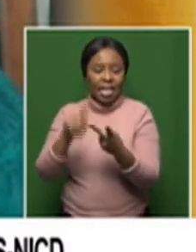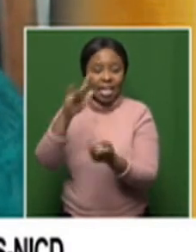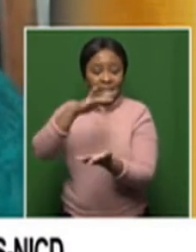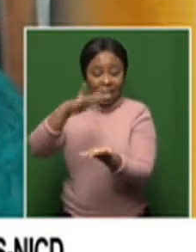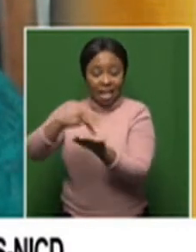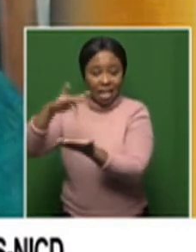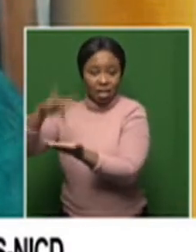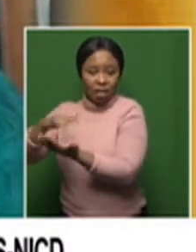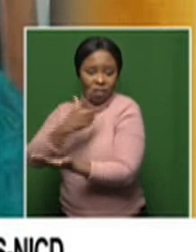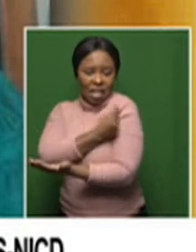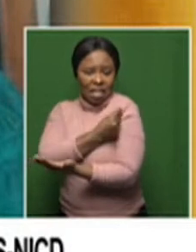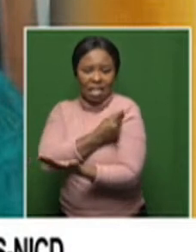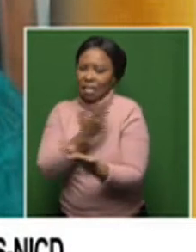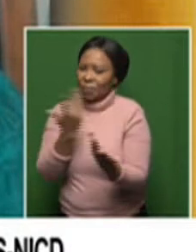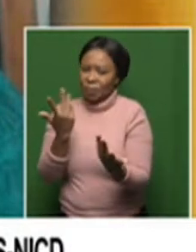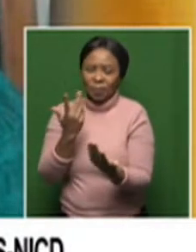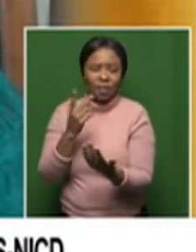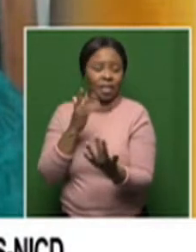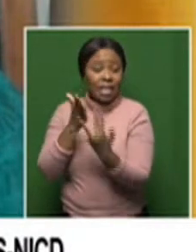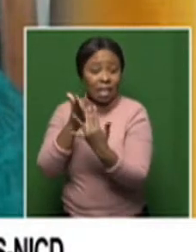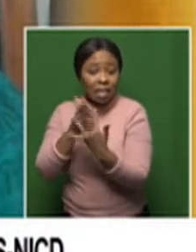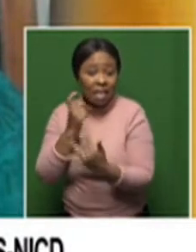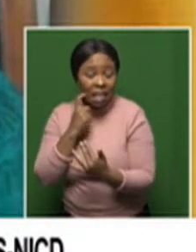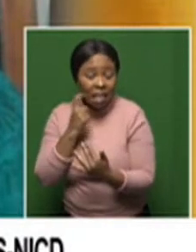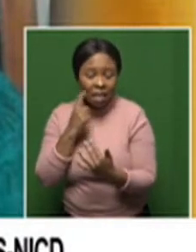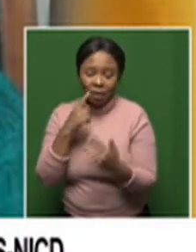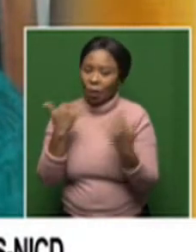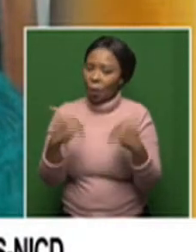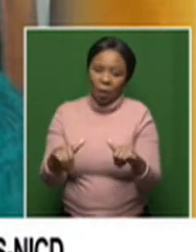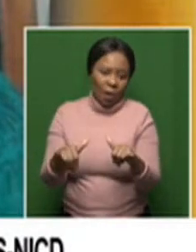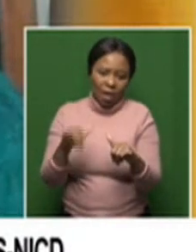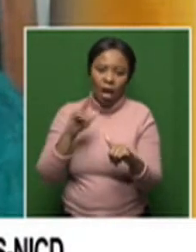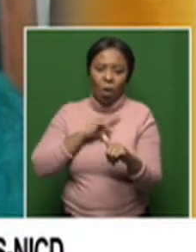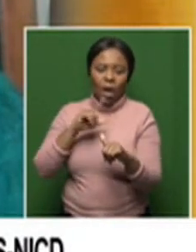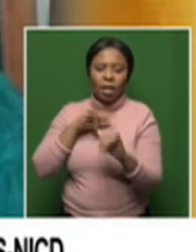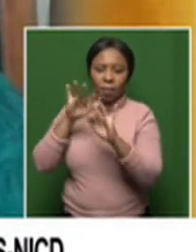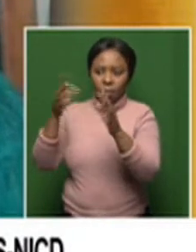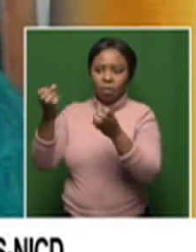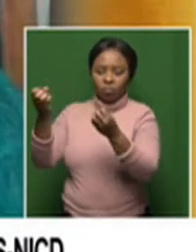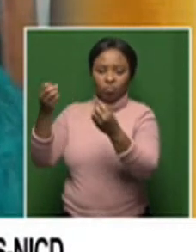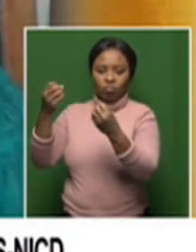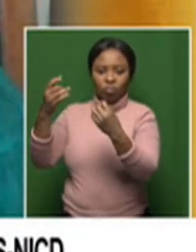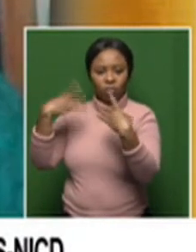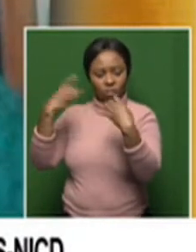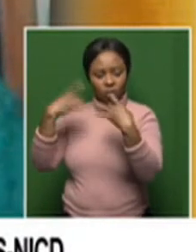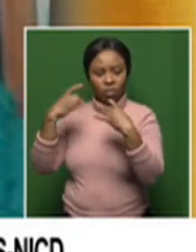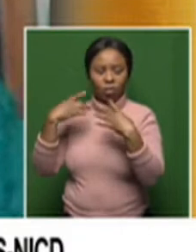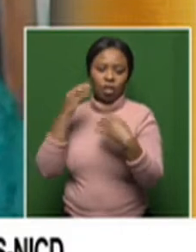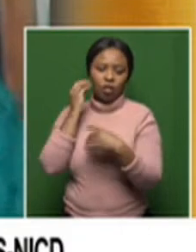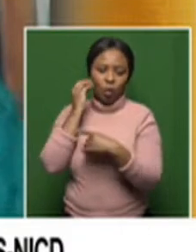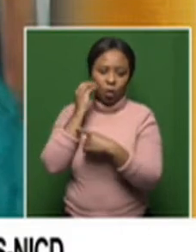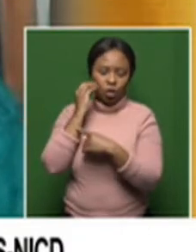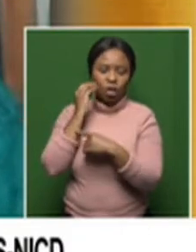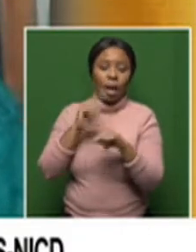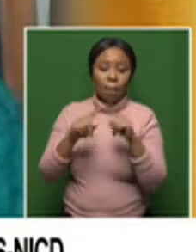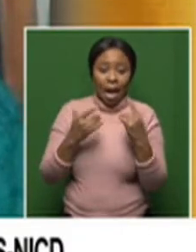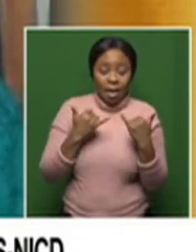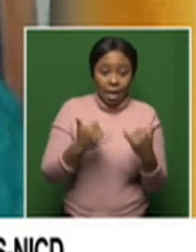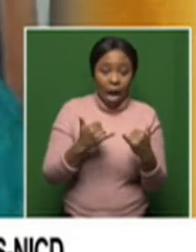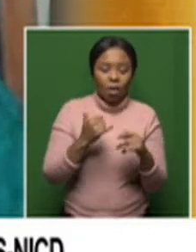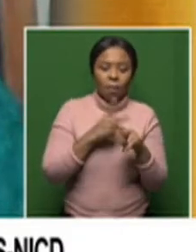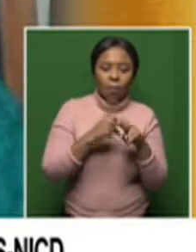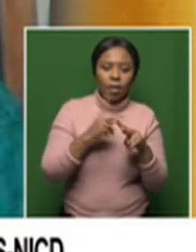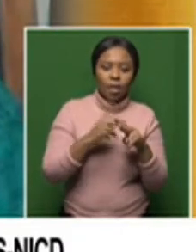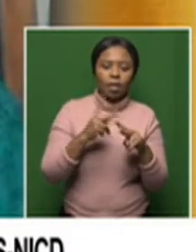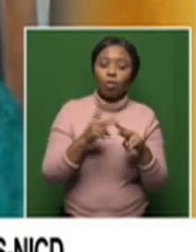centers that are not easily accessible as part of the feedback we have received. We are now finalizing the plans to take vaccines to